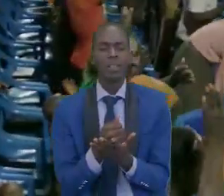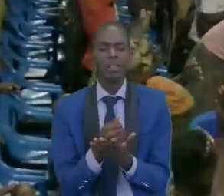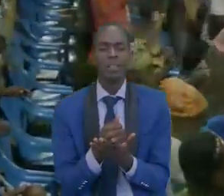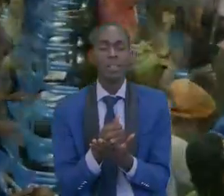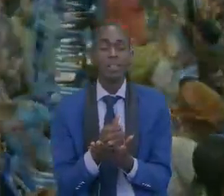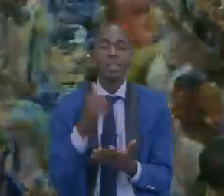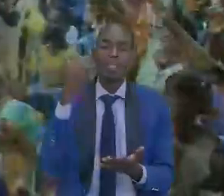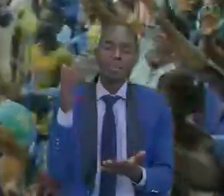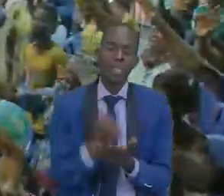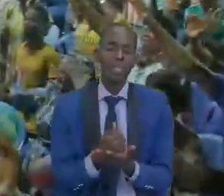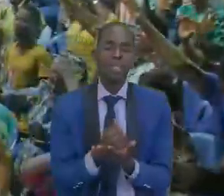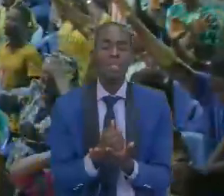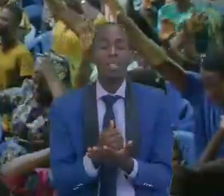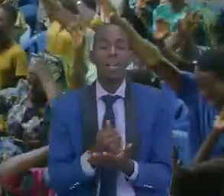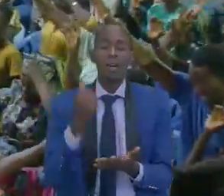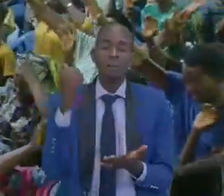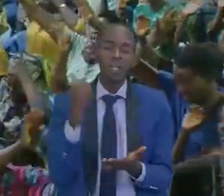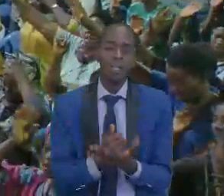Amen. Amen.